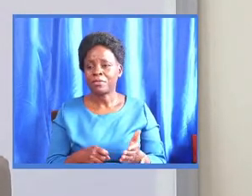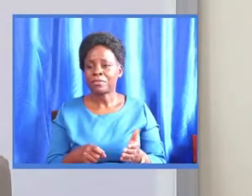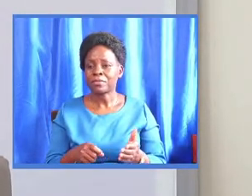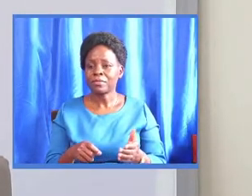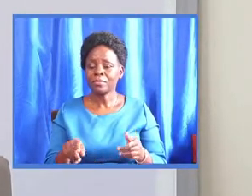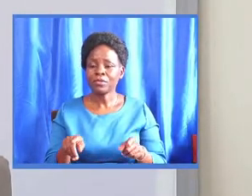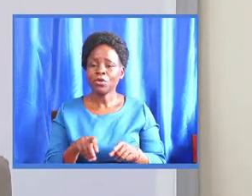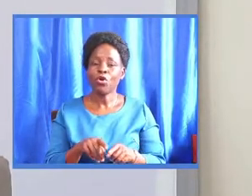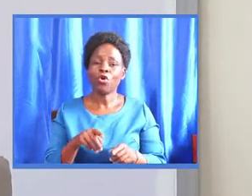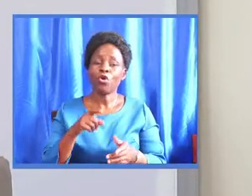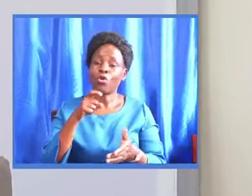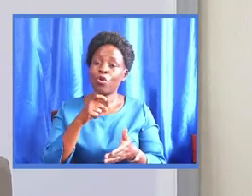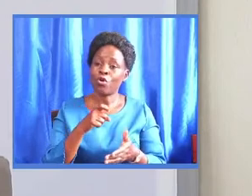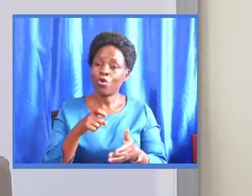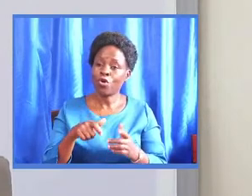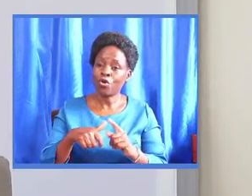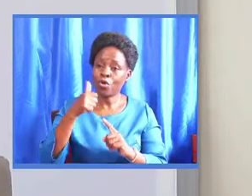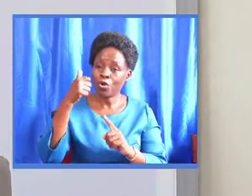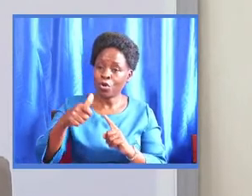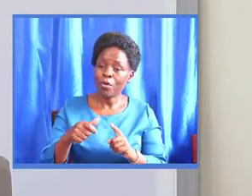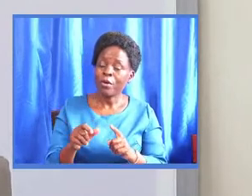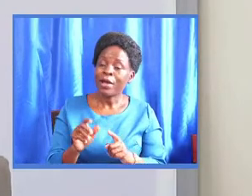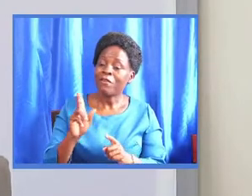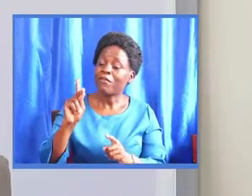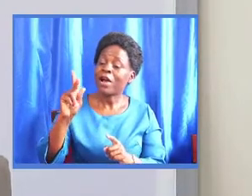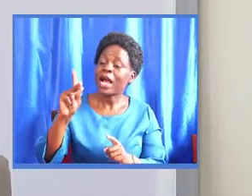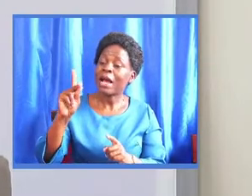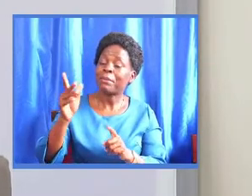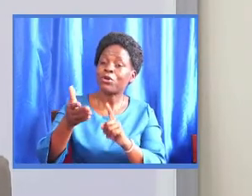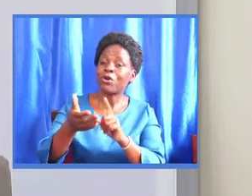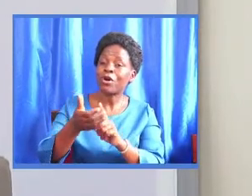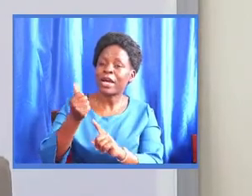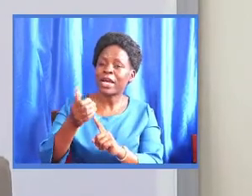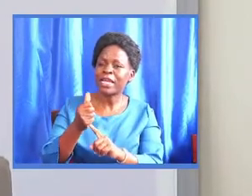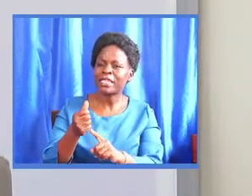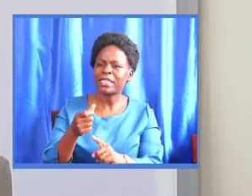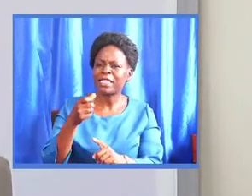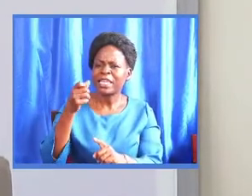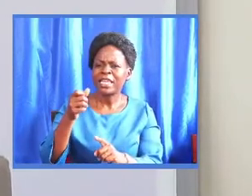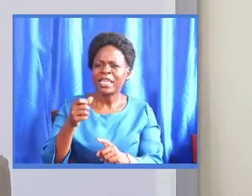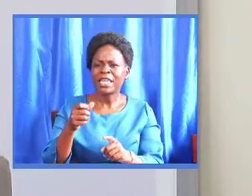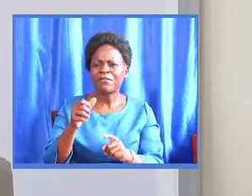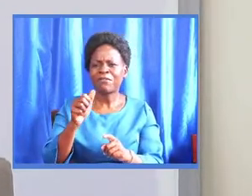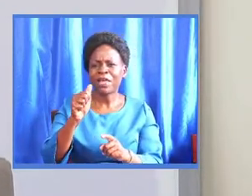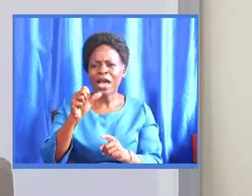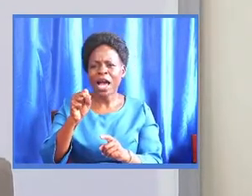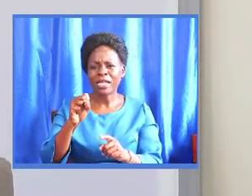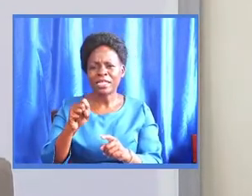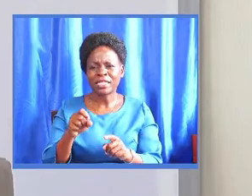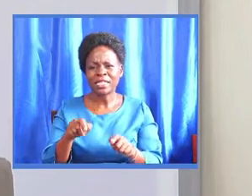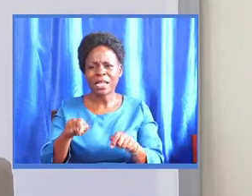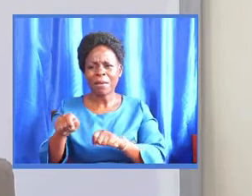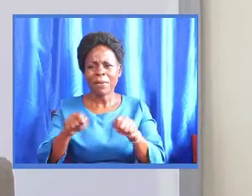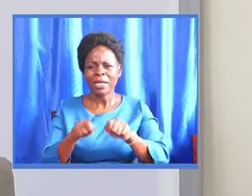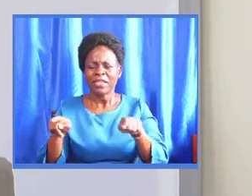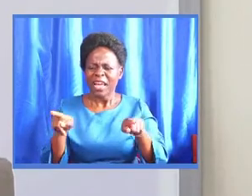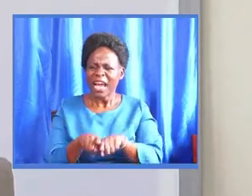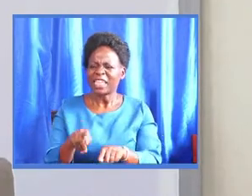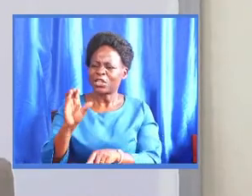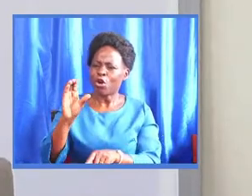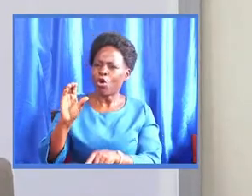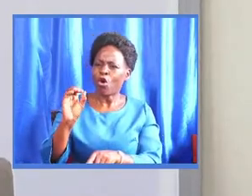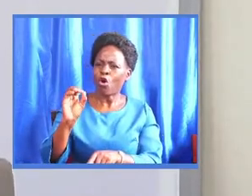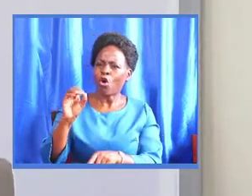or rental income. We have capital gains, but also we have corporation tax if these assets are managed as corporates. If